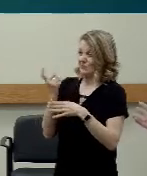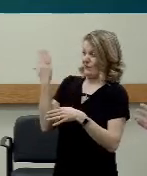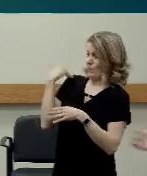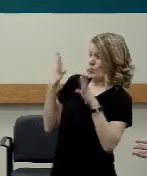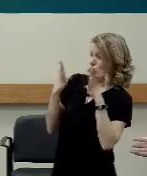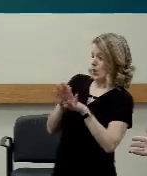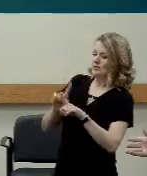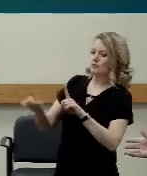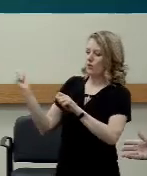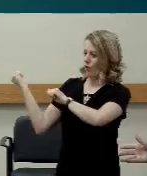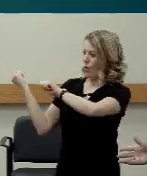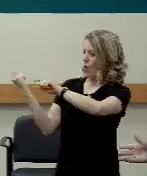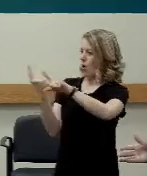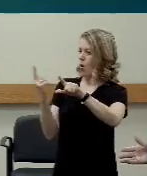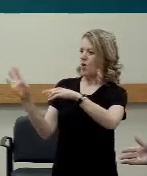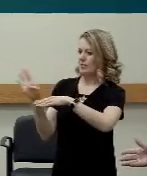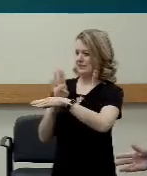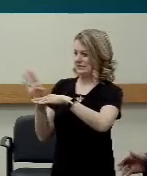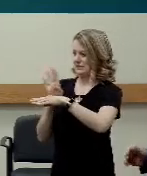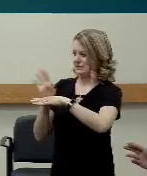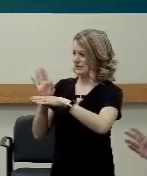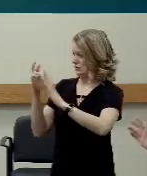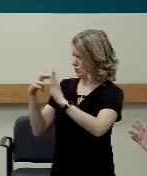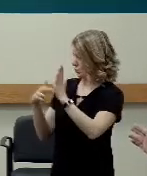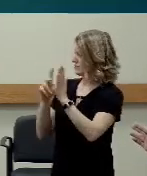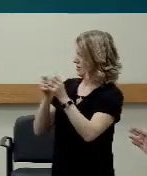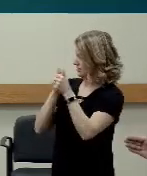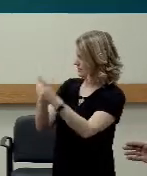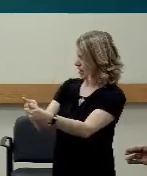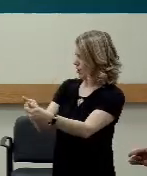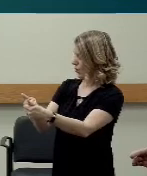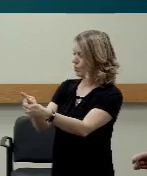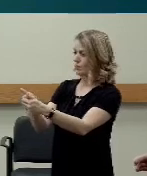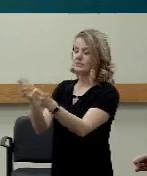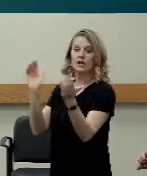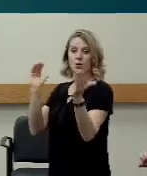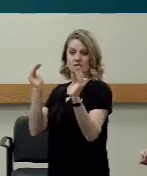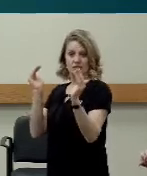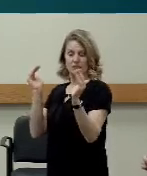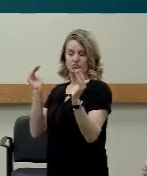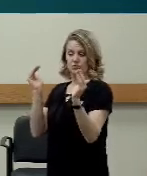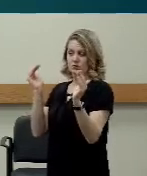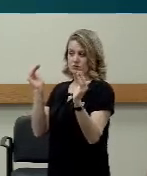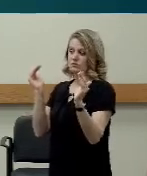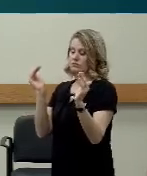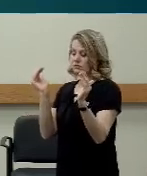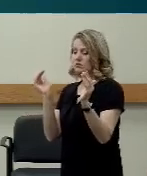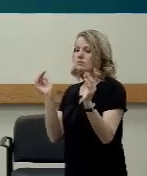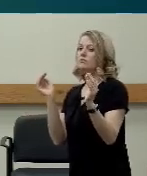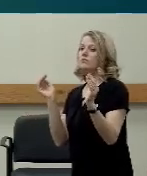on 100% of Rapid City businesses. And that sounds like we've gone from having a